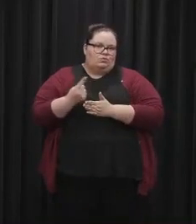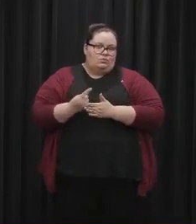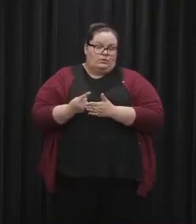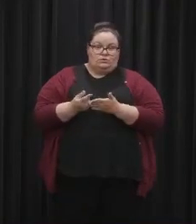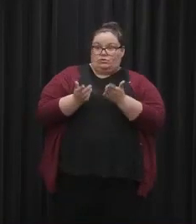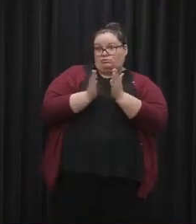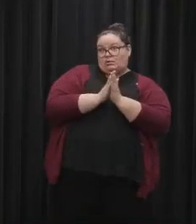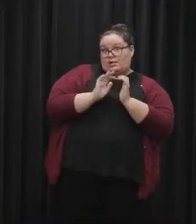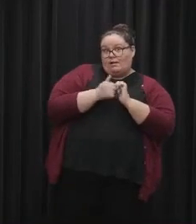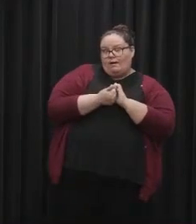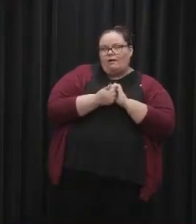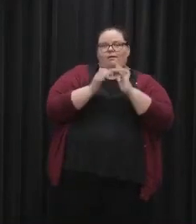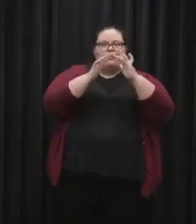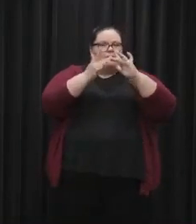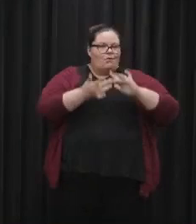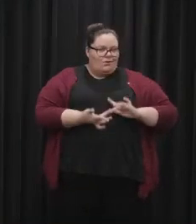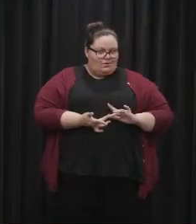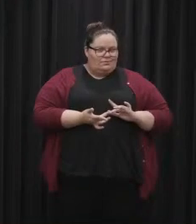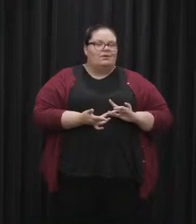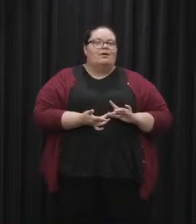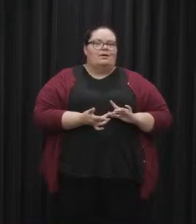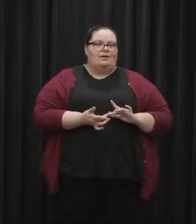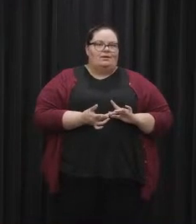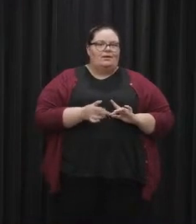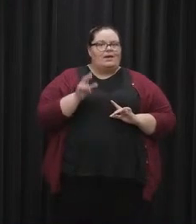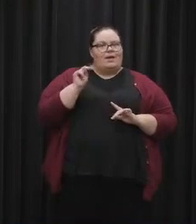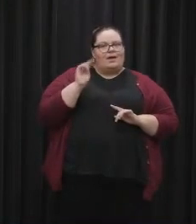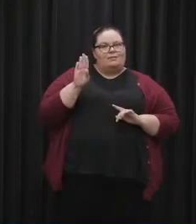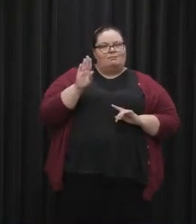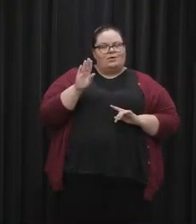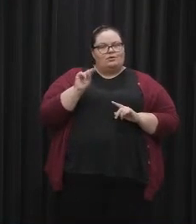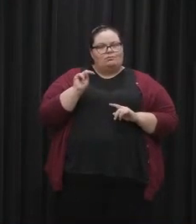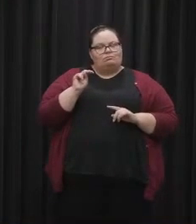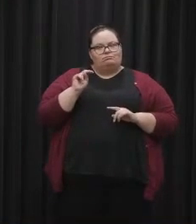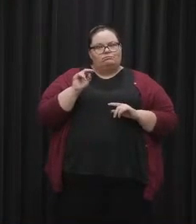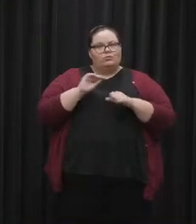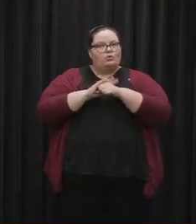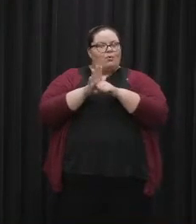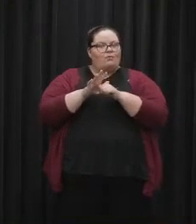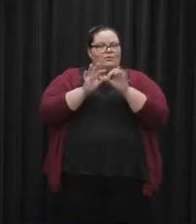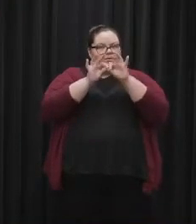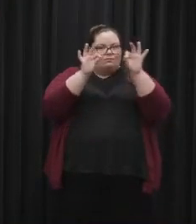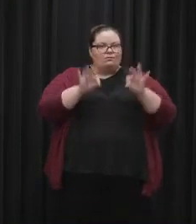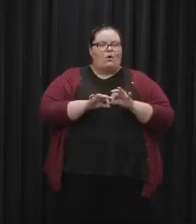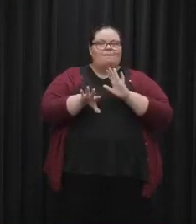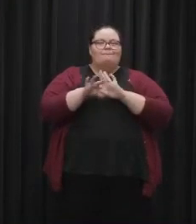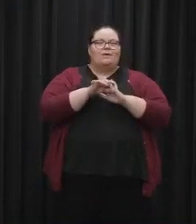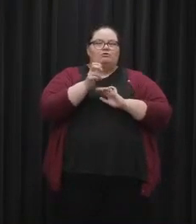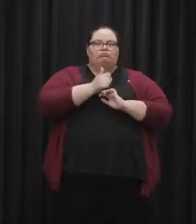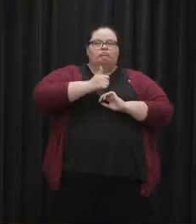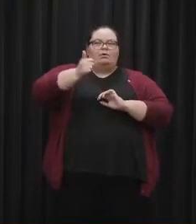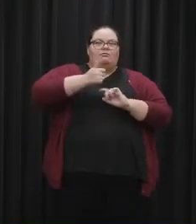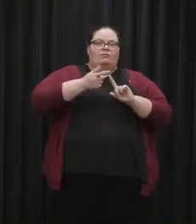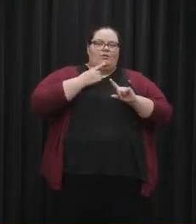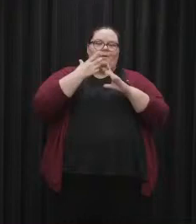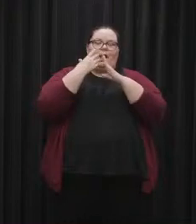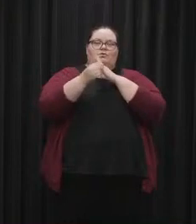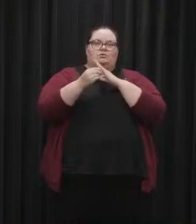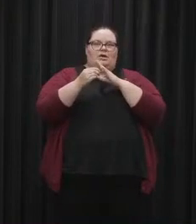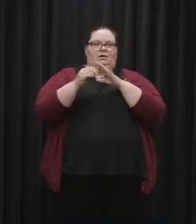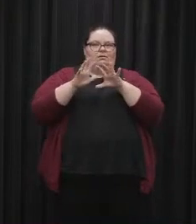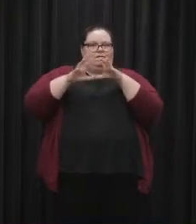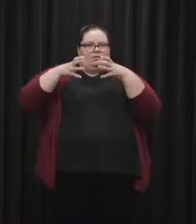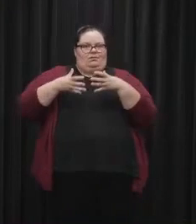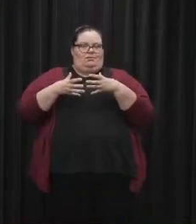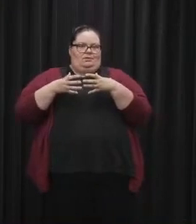the online COVID-19 test request New Brunswick NB form and select traveler from outside the Atlantic bubble in the Are